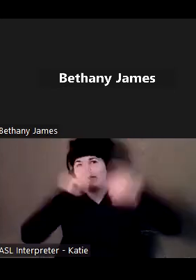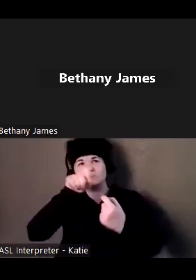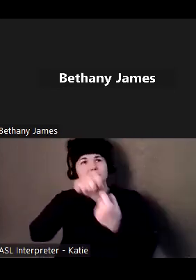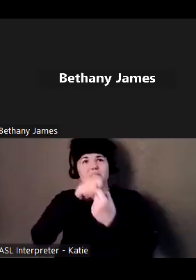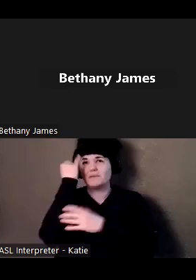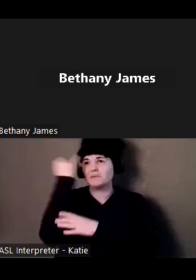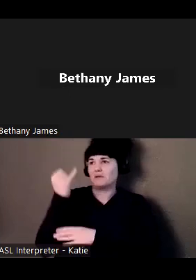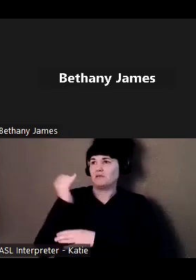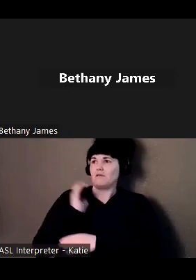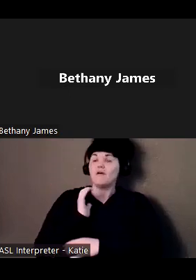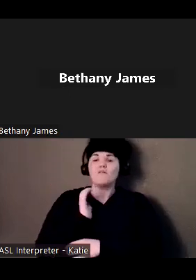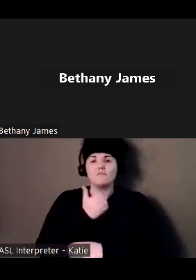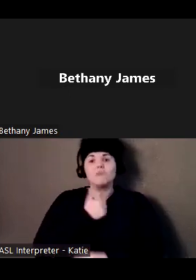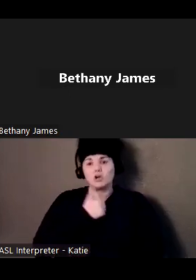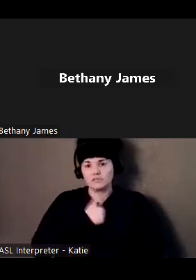prison.